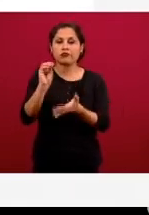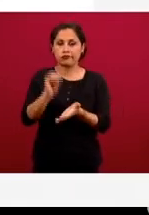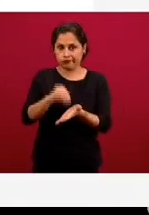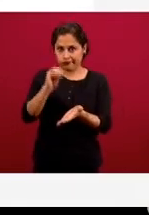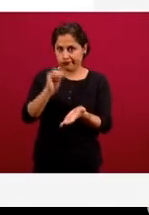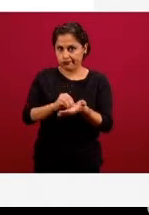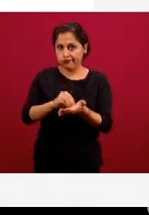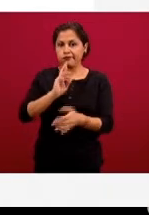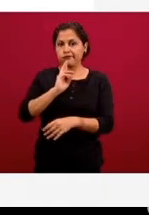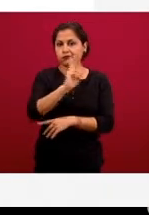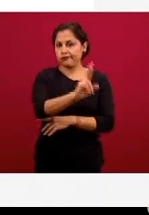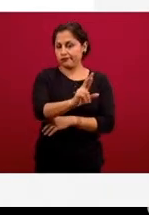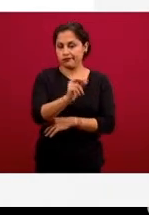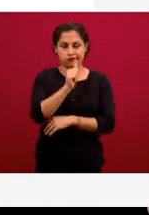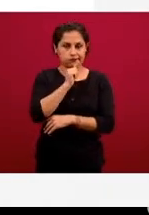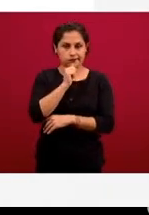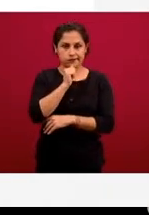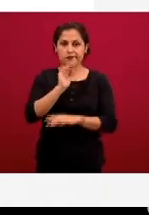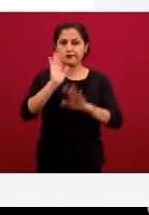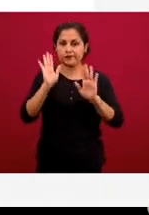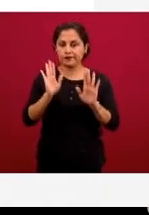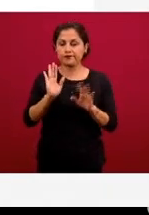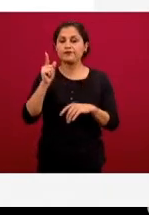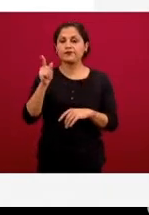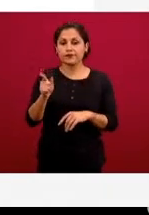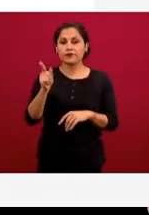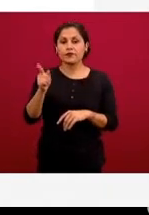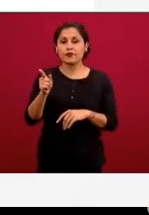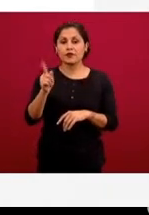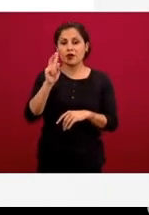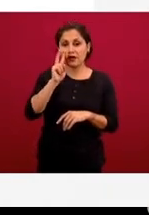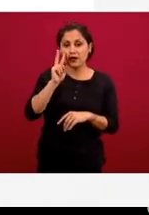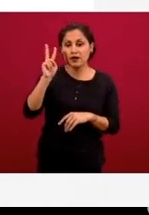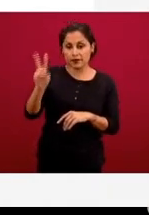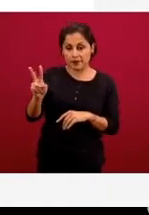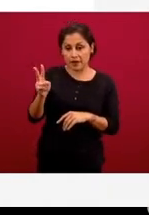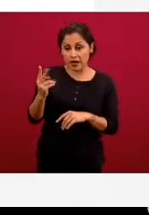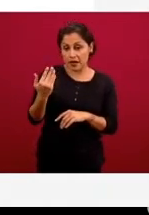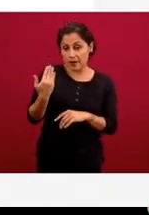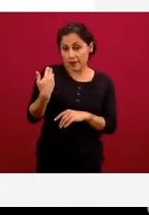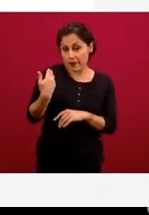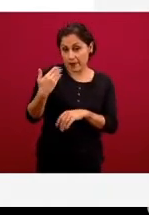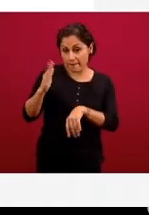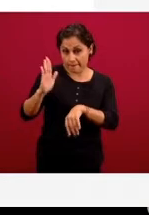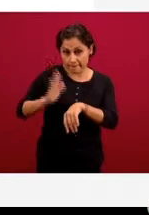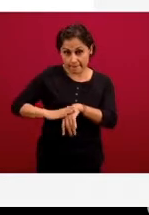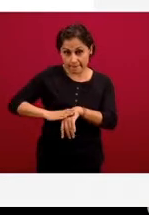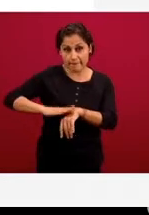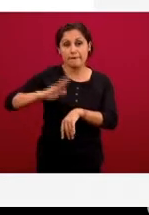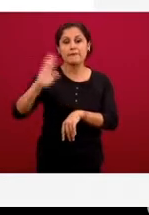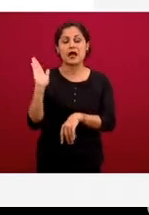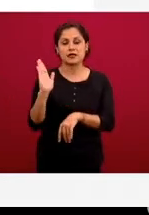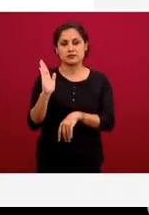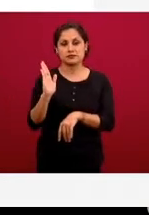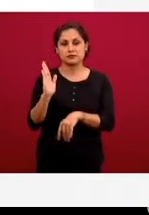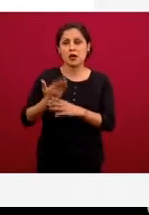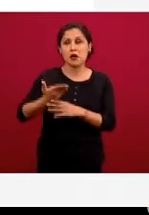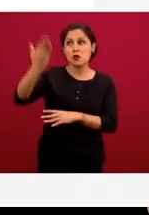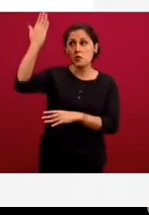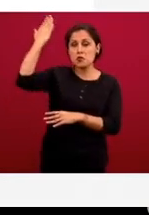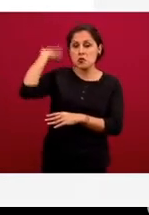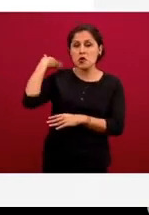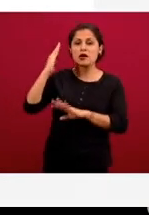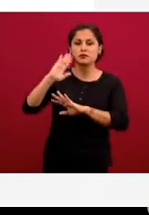Now, we've seen that there has been more accumulation in the last couple of days. We have to remember with that